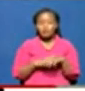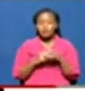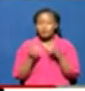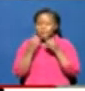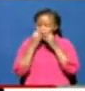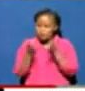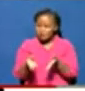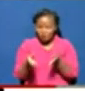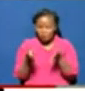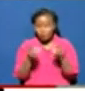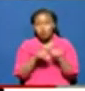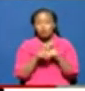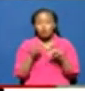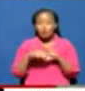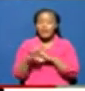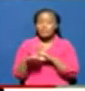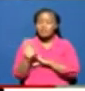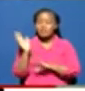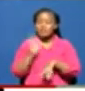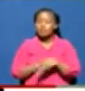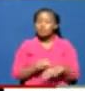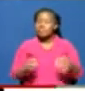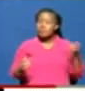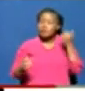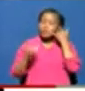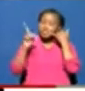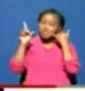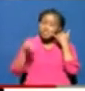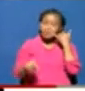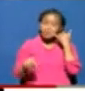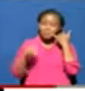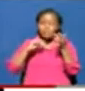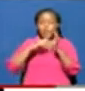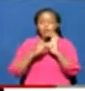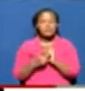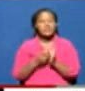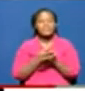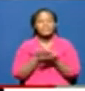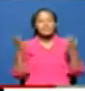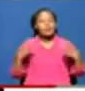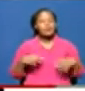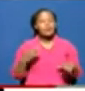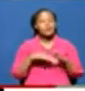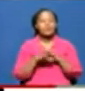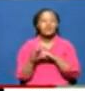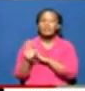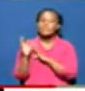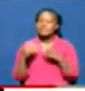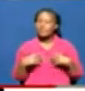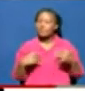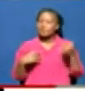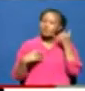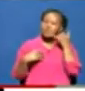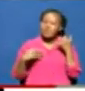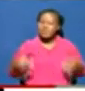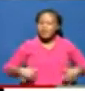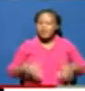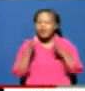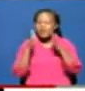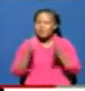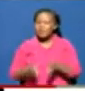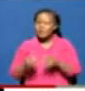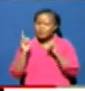to mobile devices has become more ubiquitous, really everyone has access on their phones. So a young person doesn't need to go to a cyber cafe